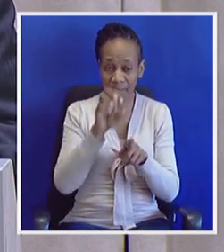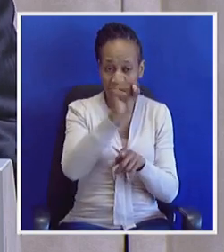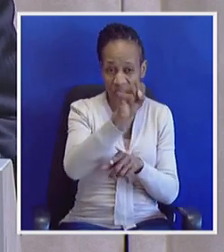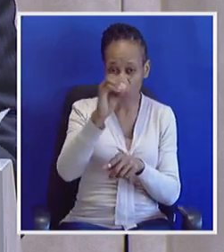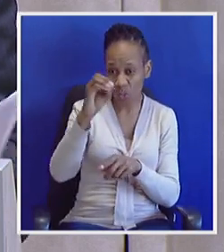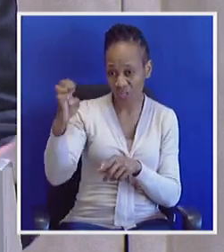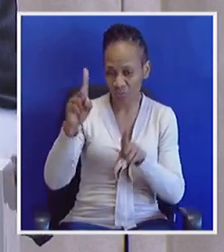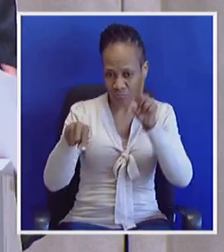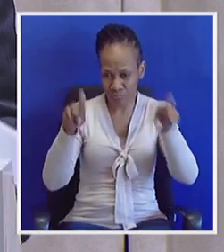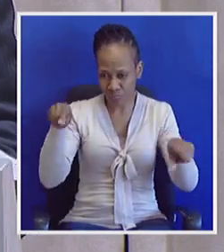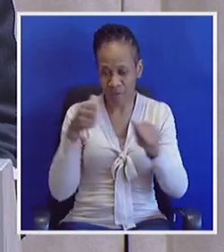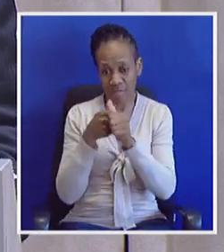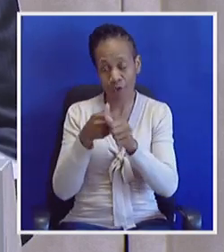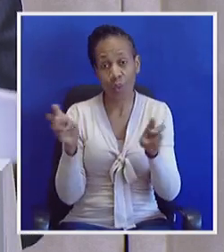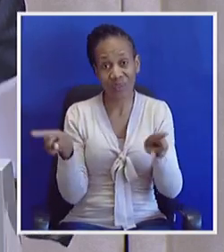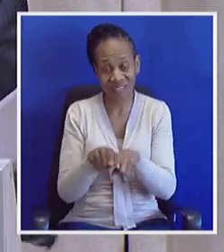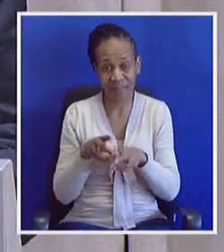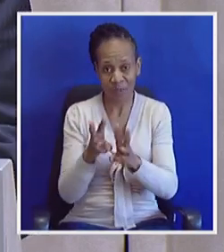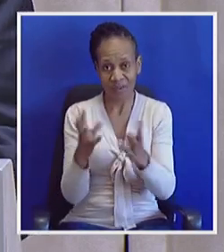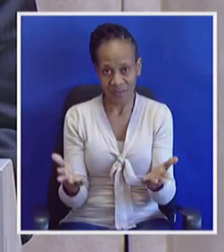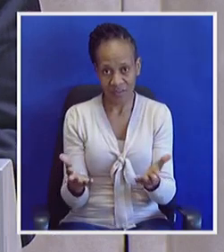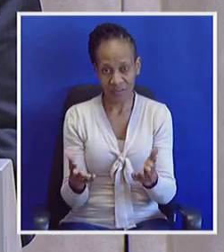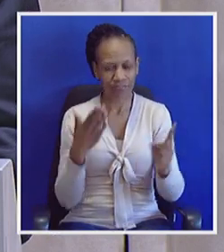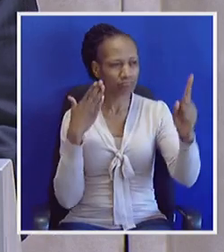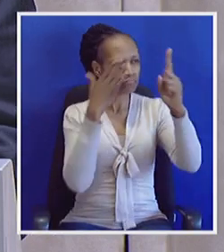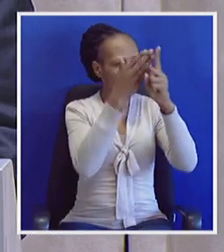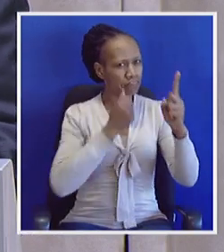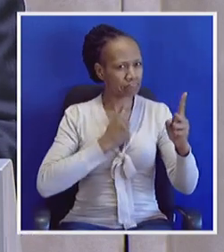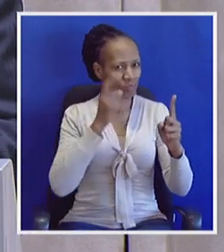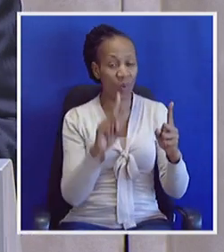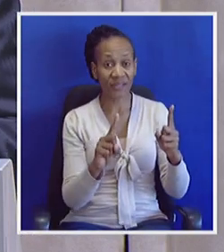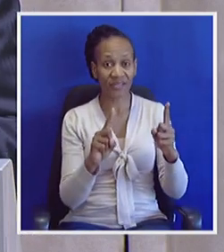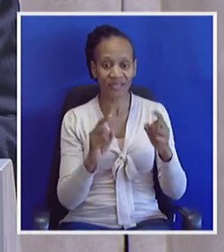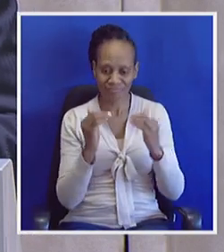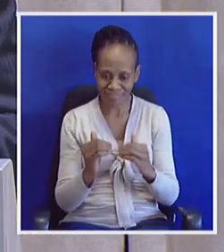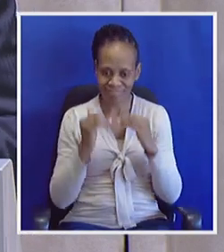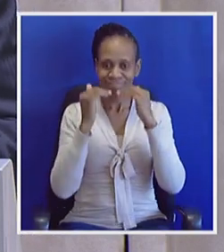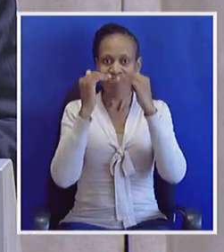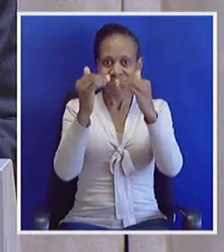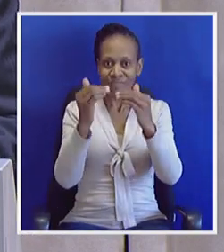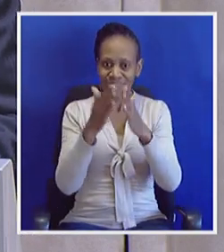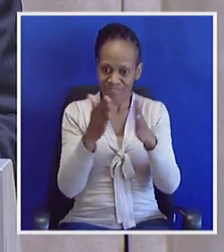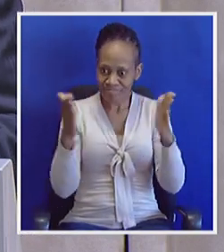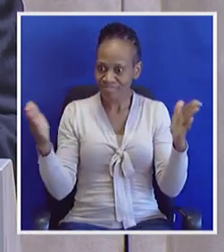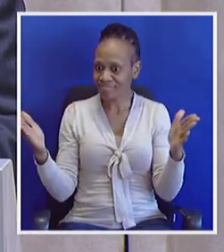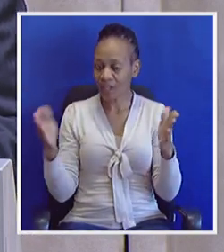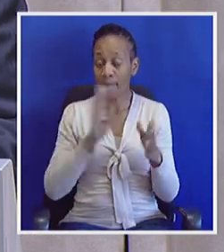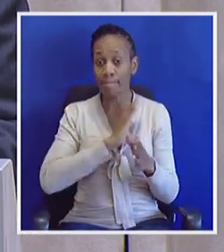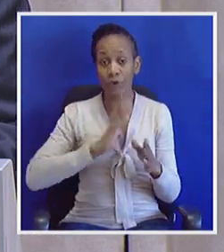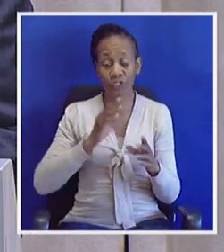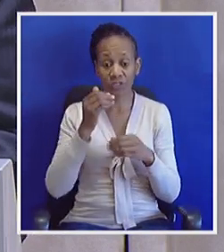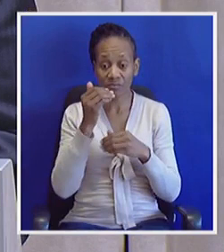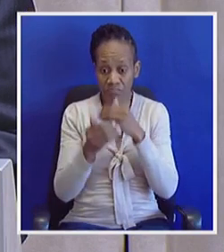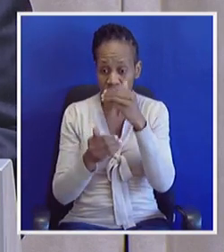SOEs. Now, our target here is to promote transparency in the appointment of boards and to